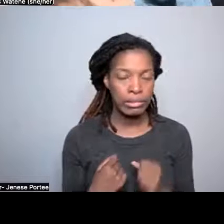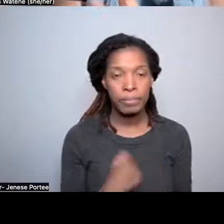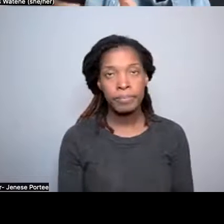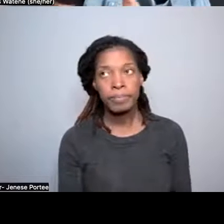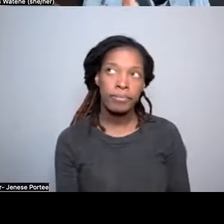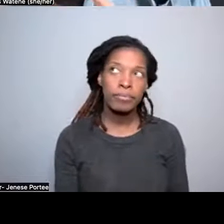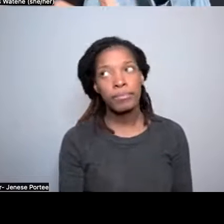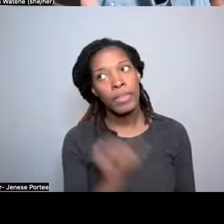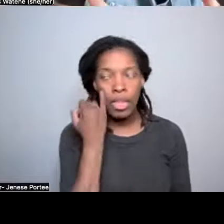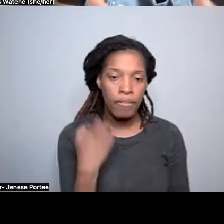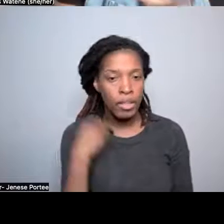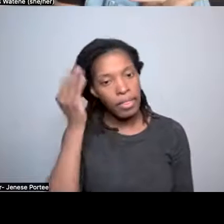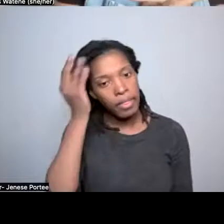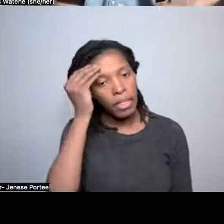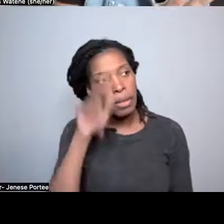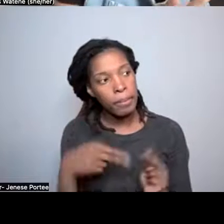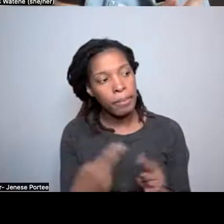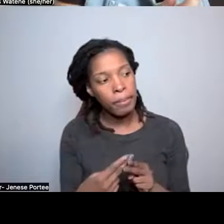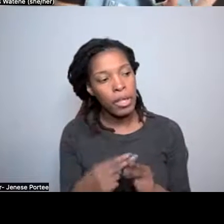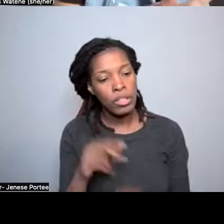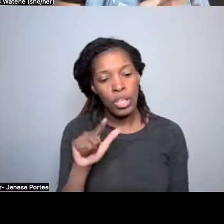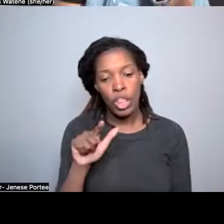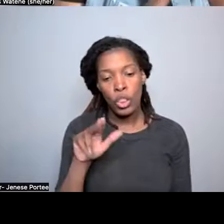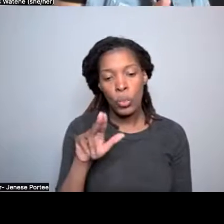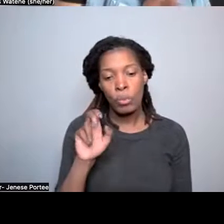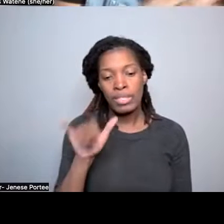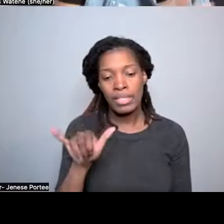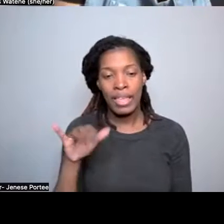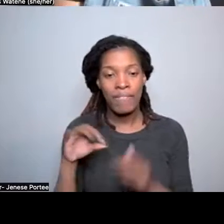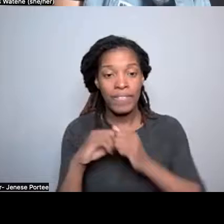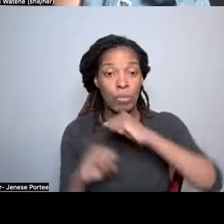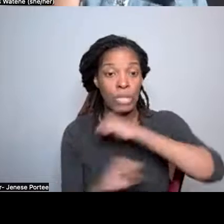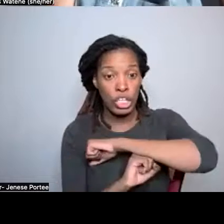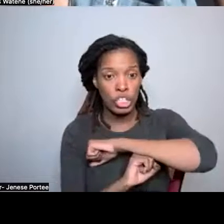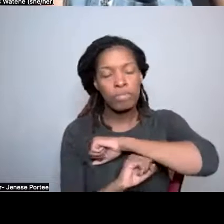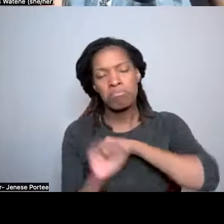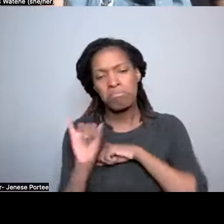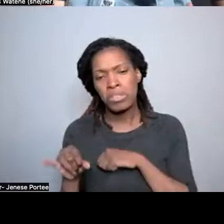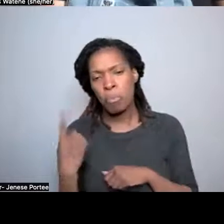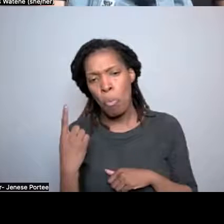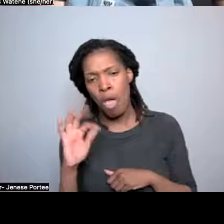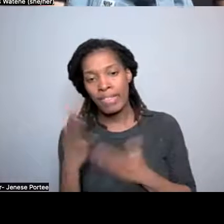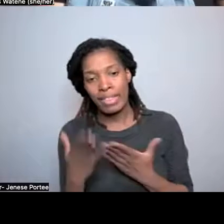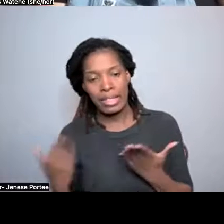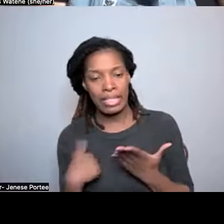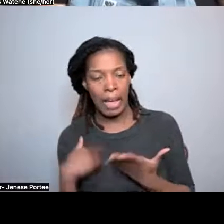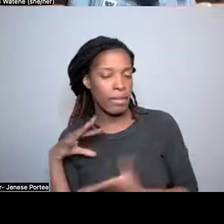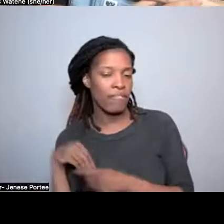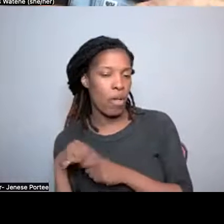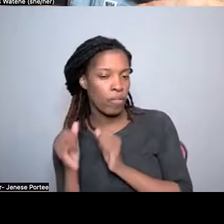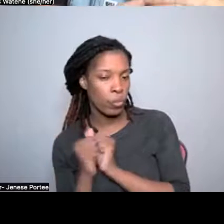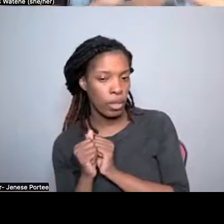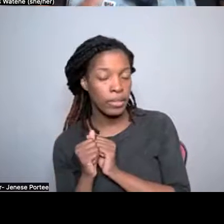Okay, if I was to think of it in the context of the Lucy Foundation, which is one of the things I'm involved in.